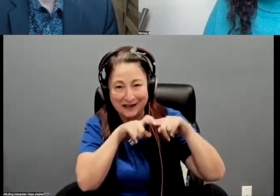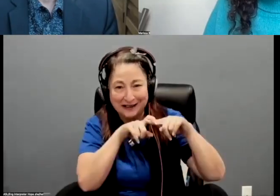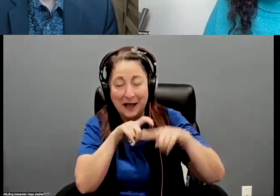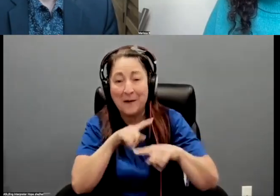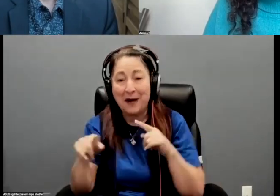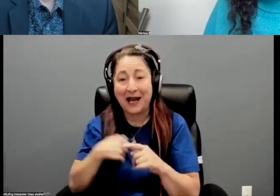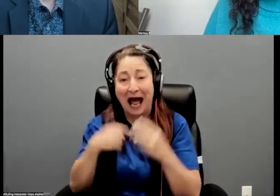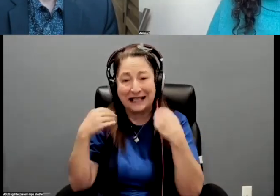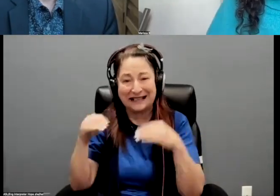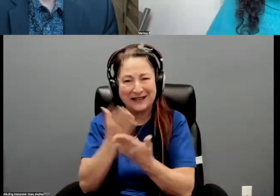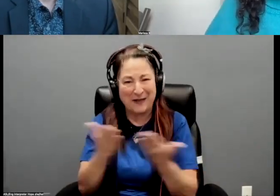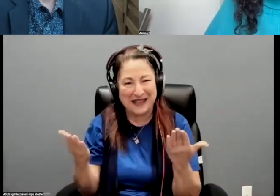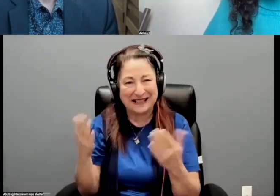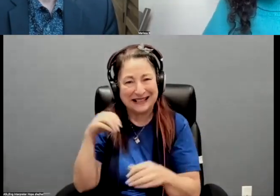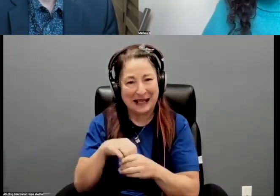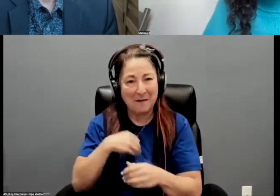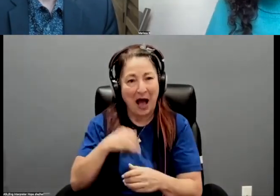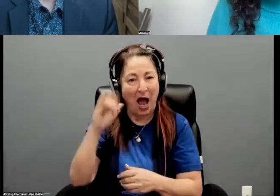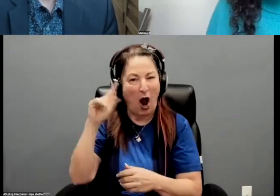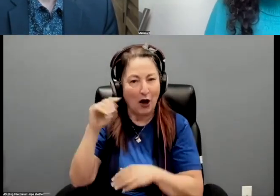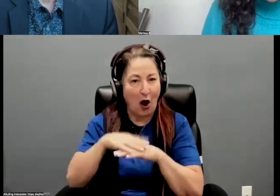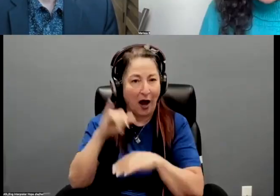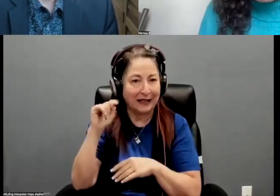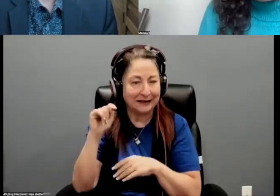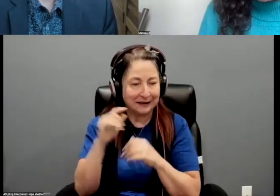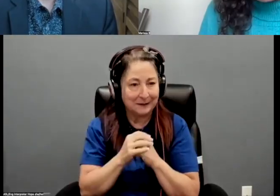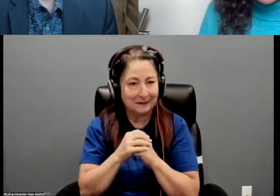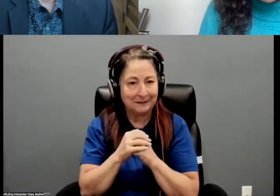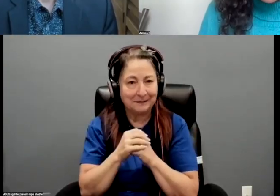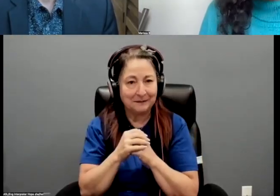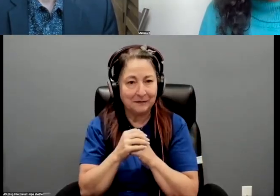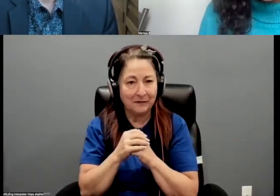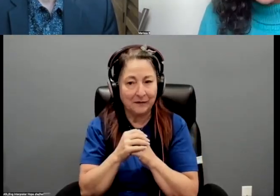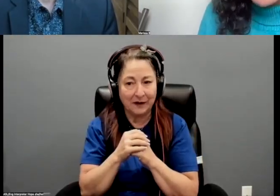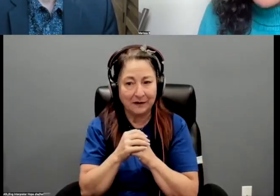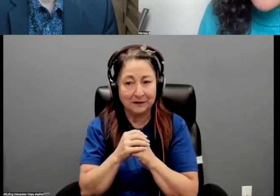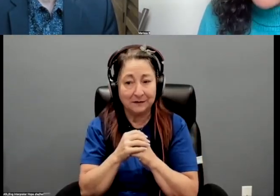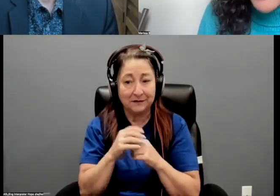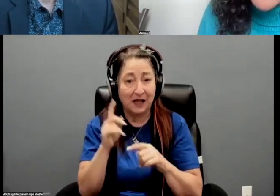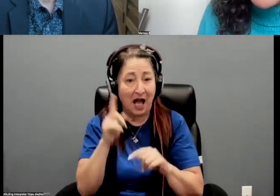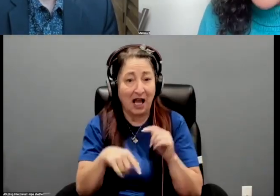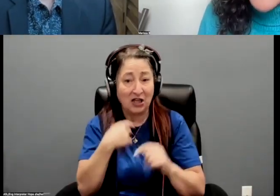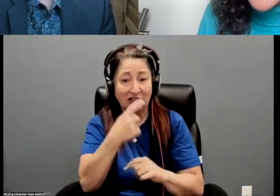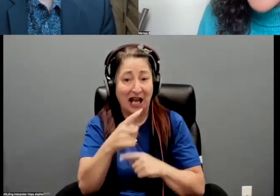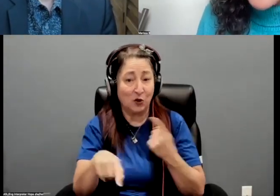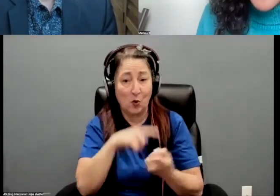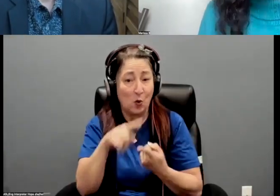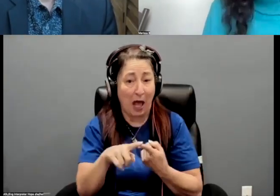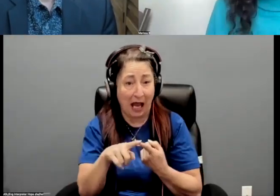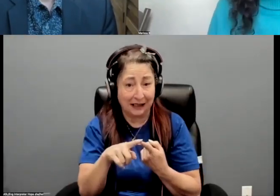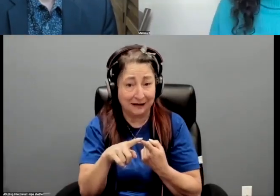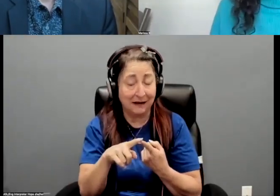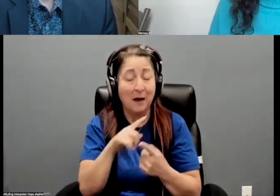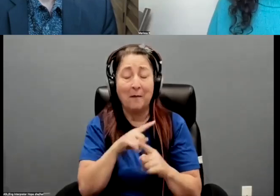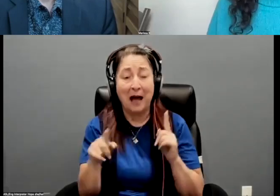of these articles of clothing with my art on it. Um, couldn't tell you when that will happen, but